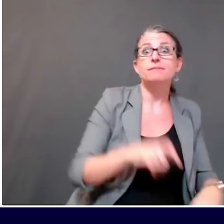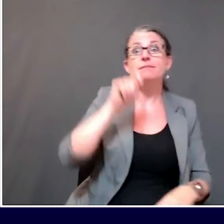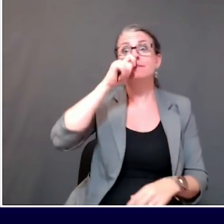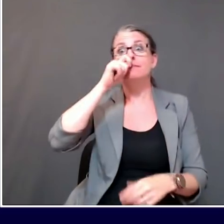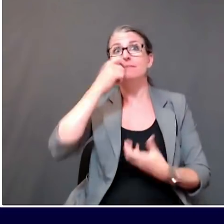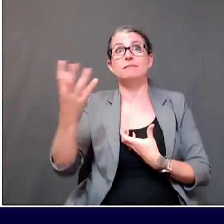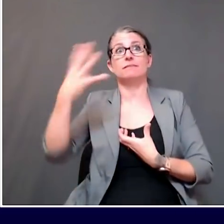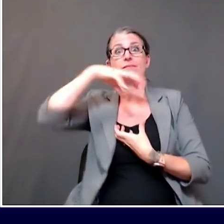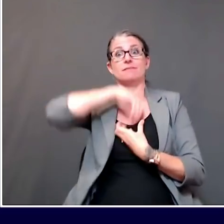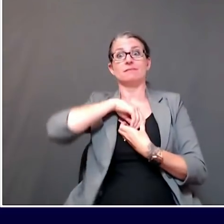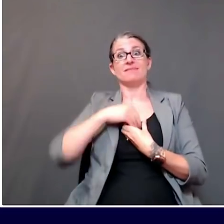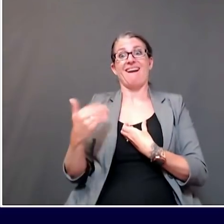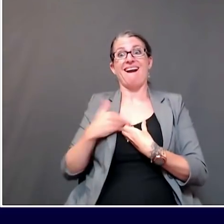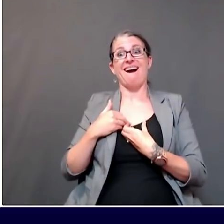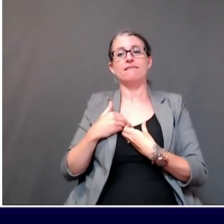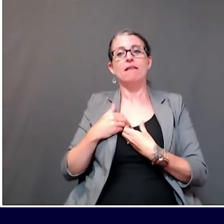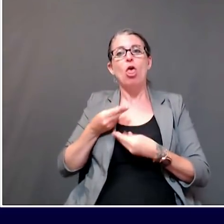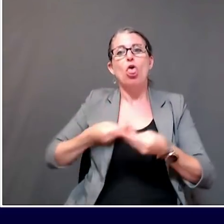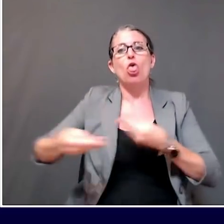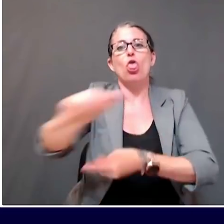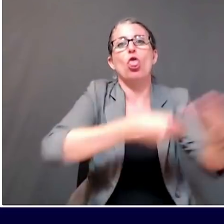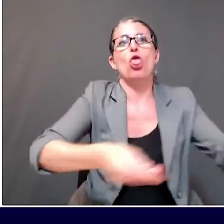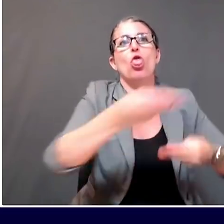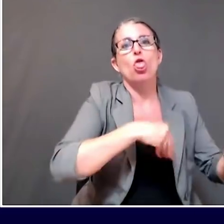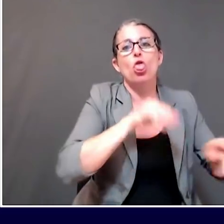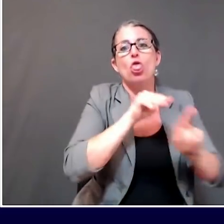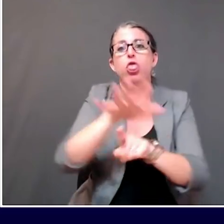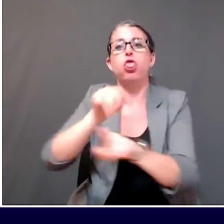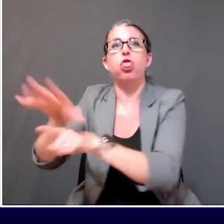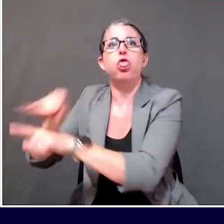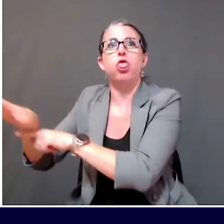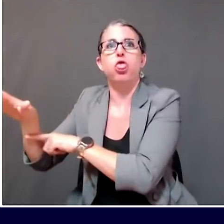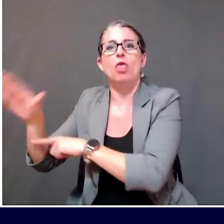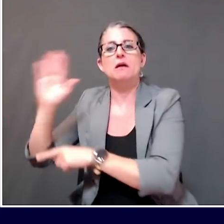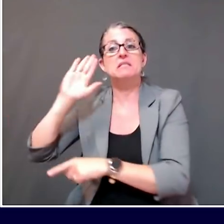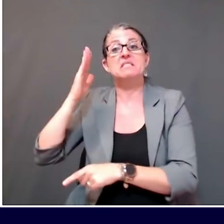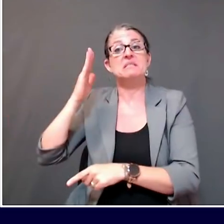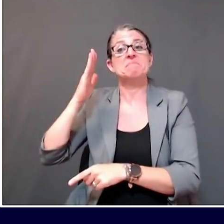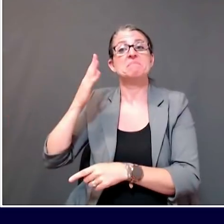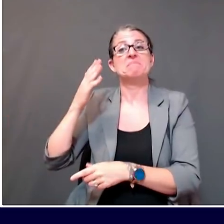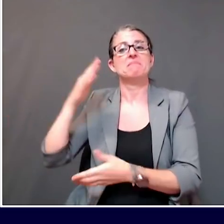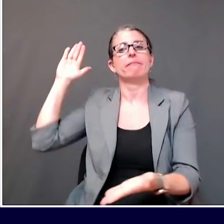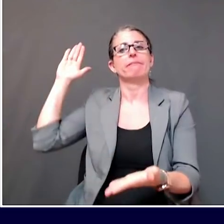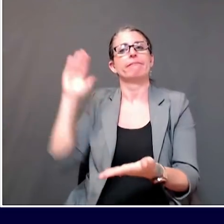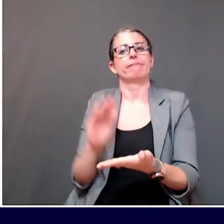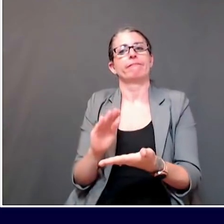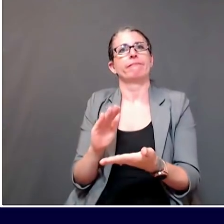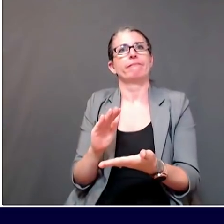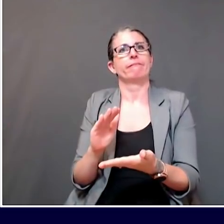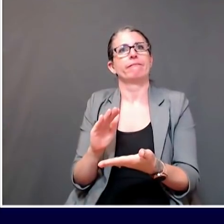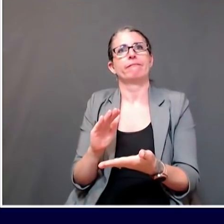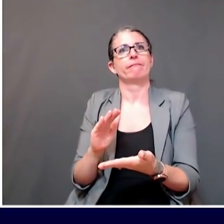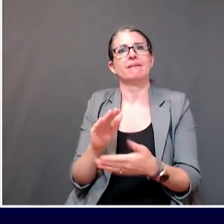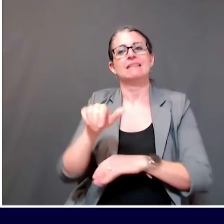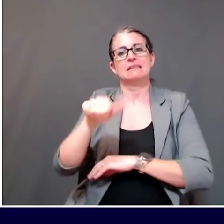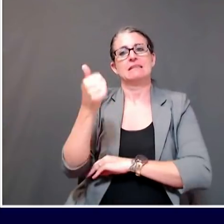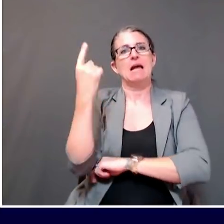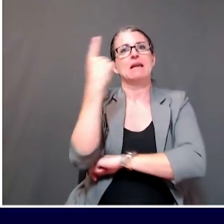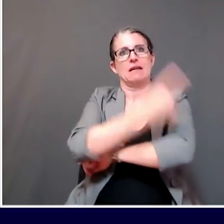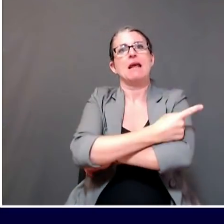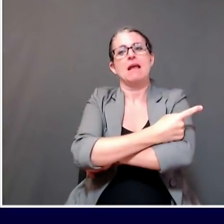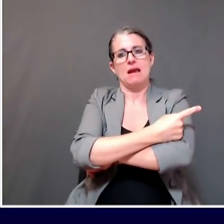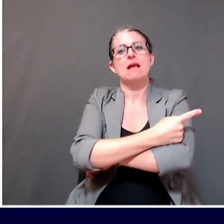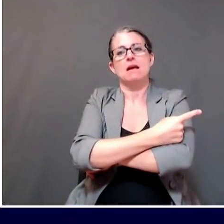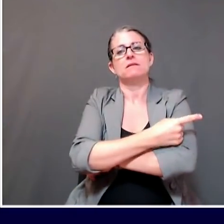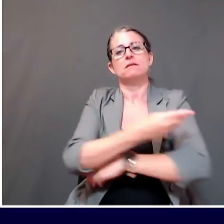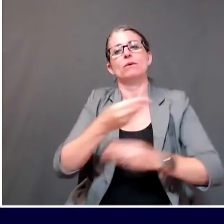infection among other individuals. So in light of that, and in recognition of the importance of folks being deemed to be recovered